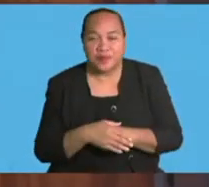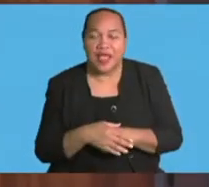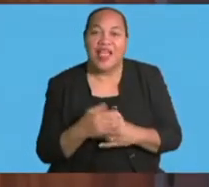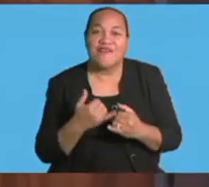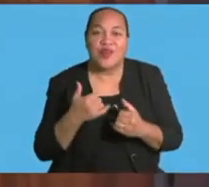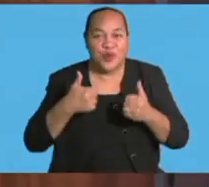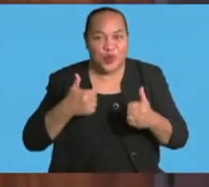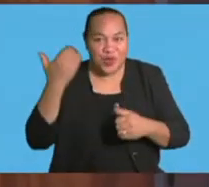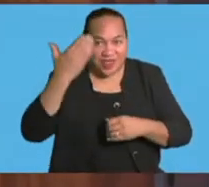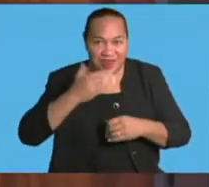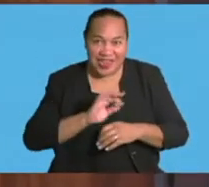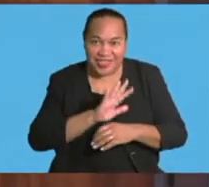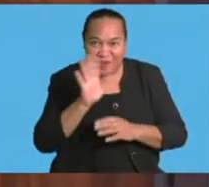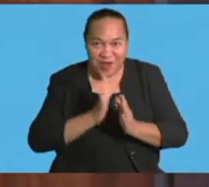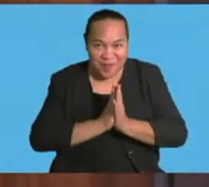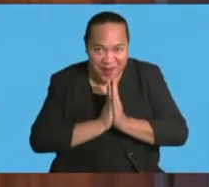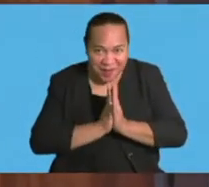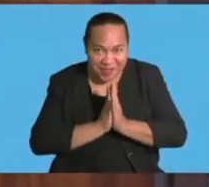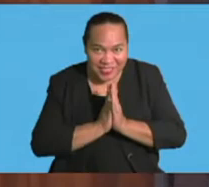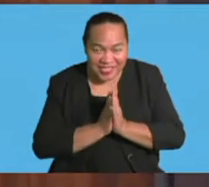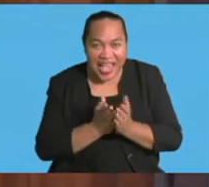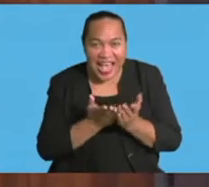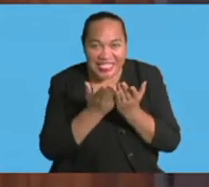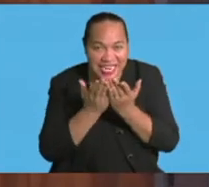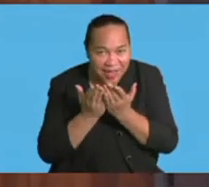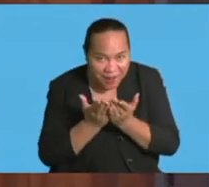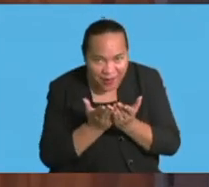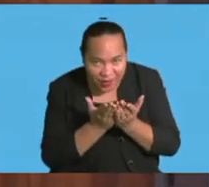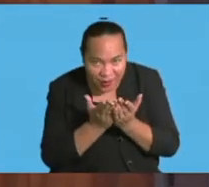evening, Nisambula, Namaste, and Assalamu alaikum.